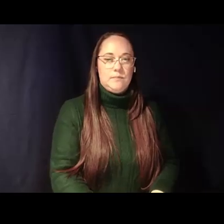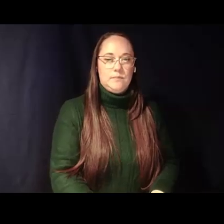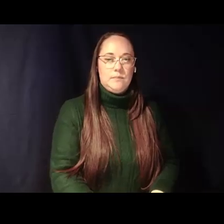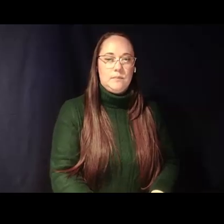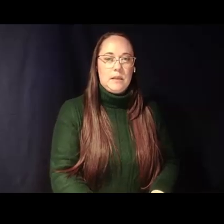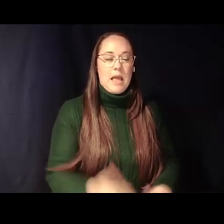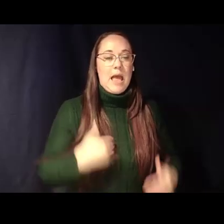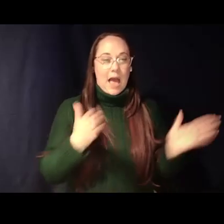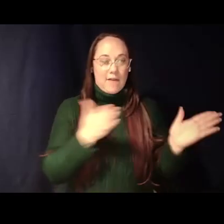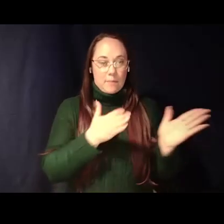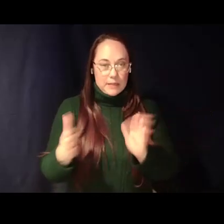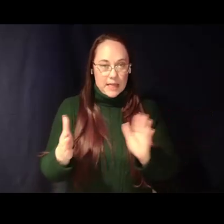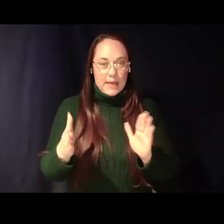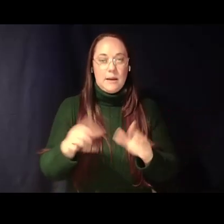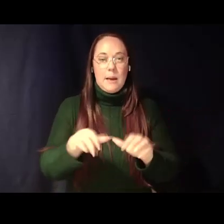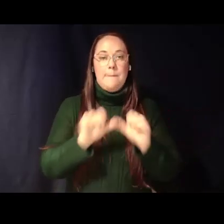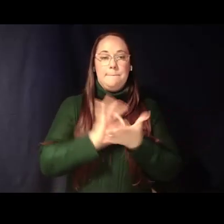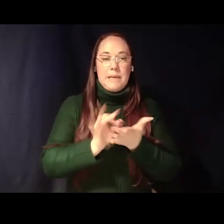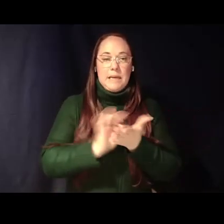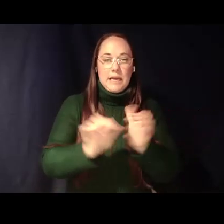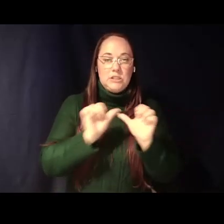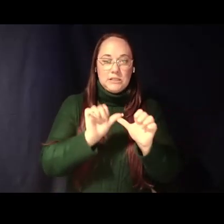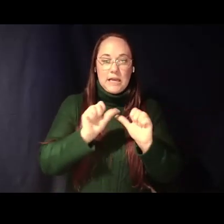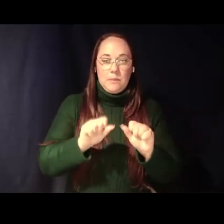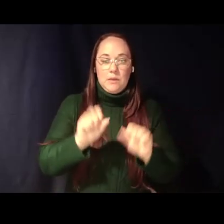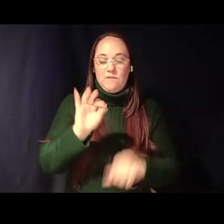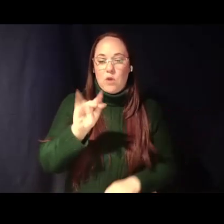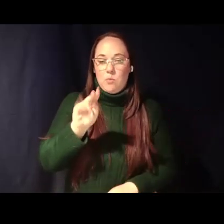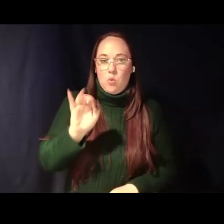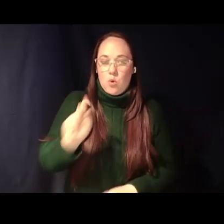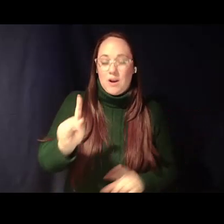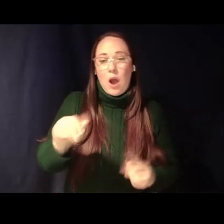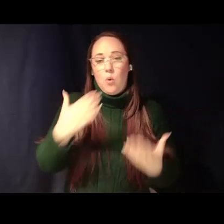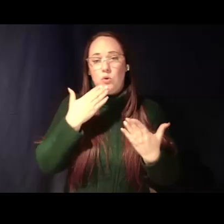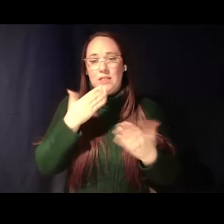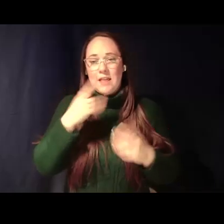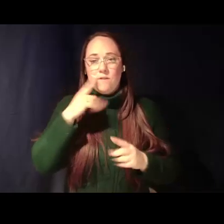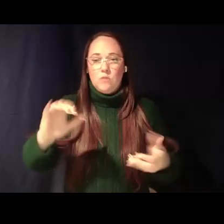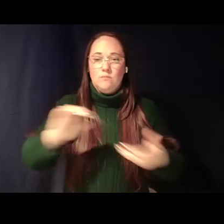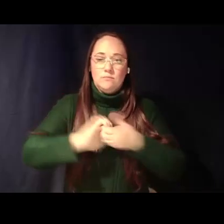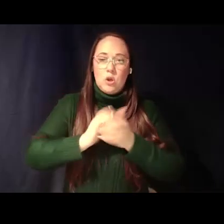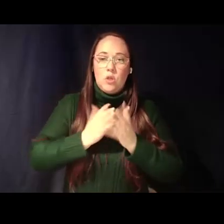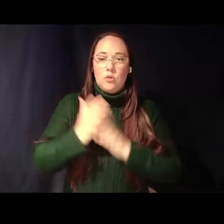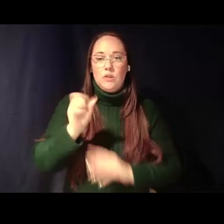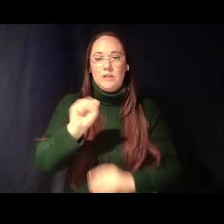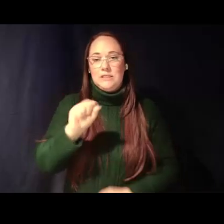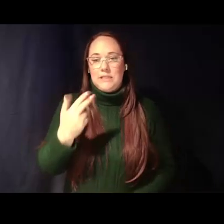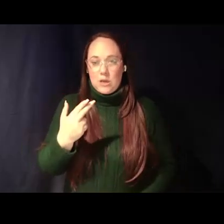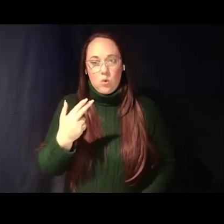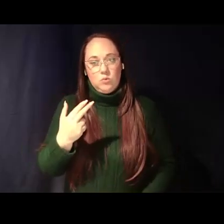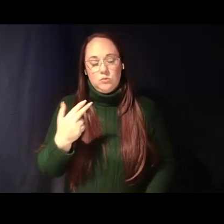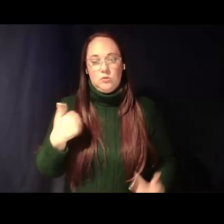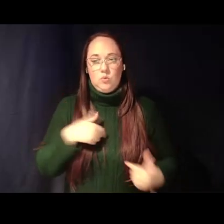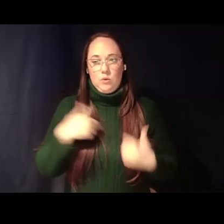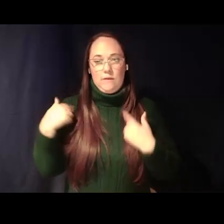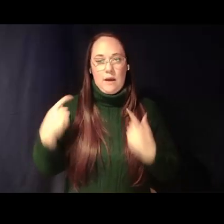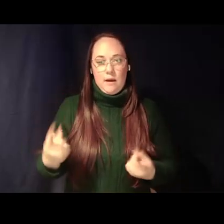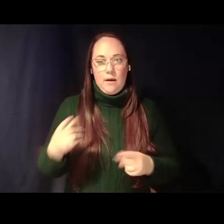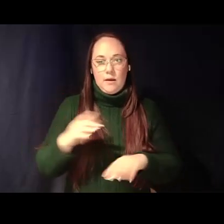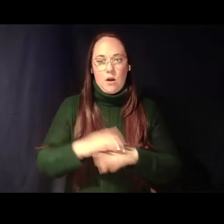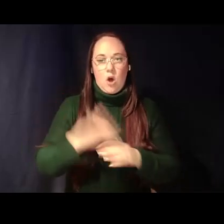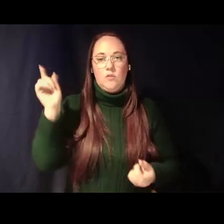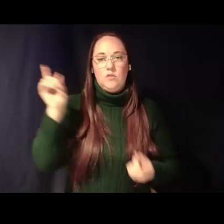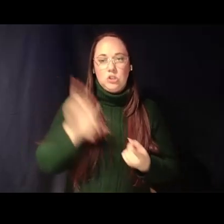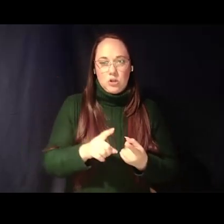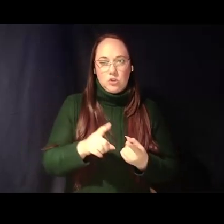Medicaid Sustainability Framework. I also want to thank you in advance for your partnership and collaboration through all the stakeholdering we've had on the reductions